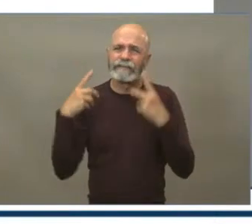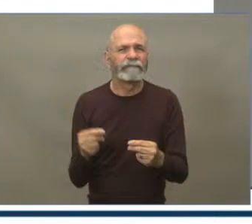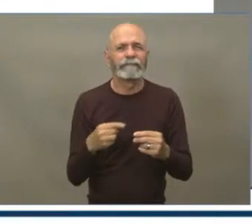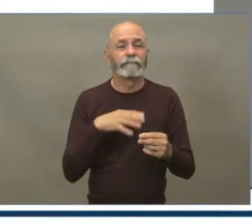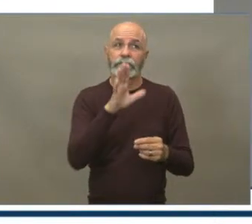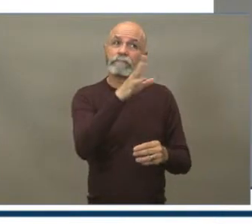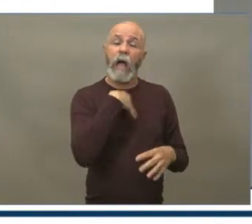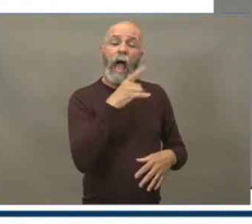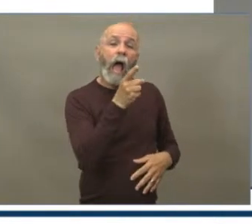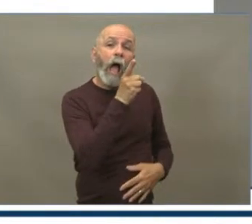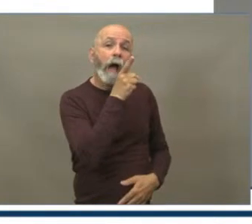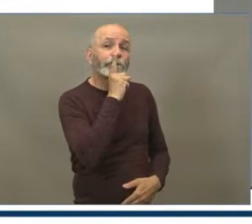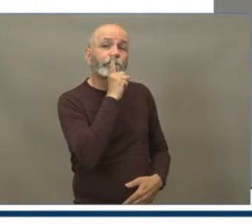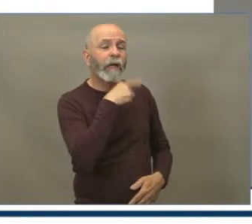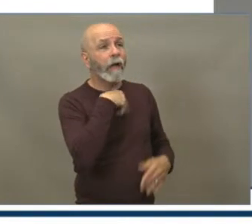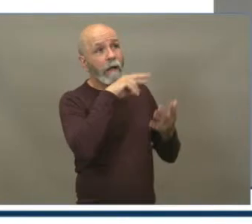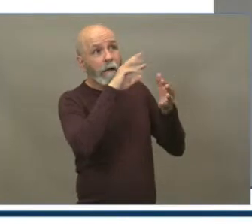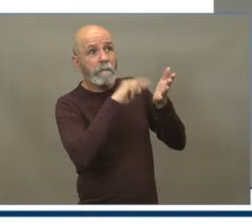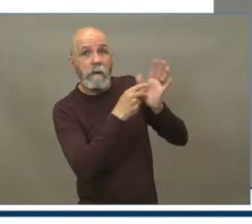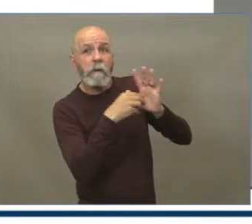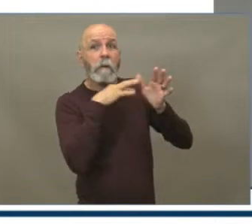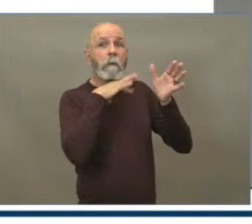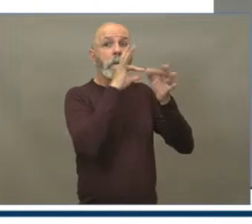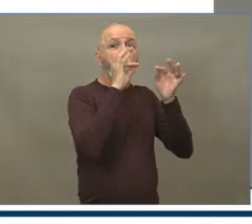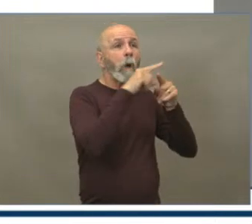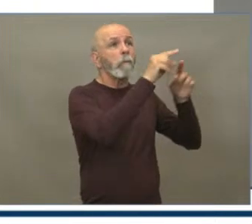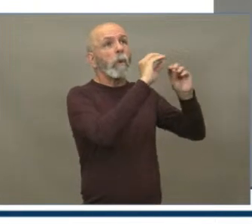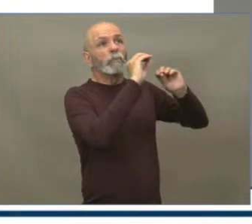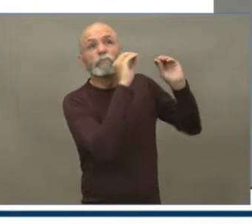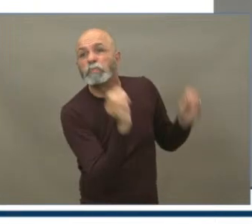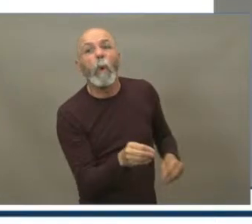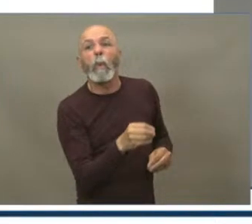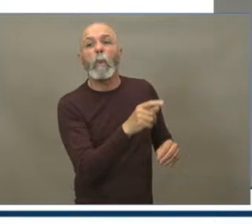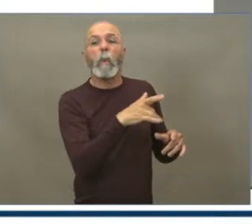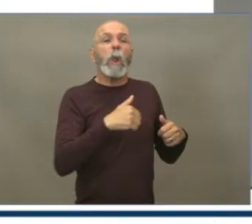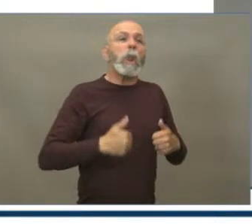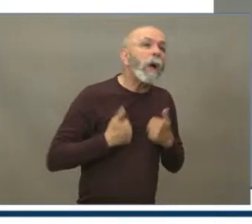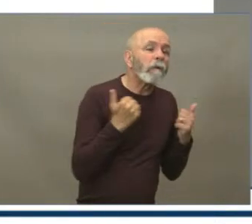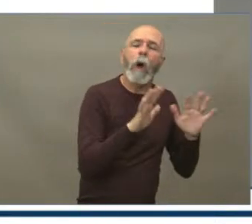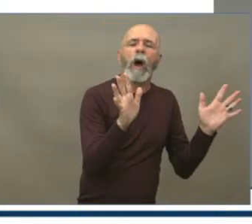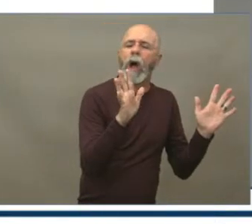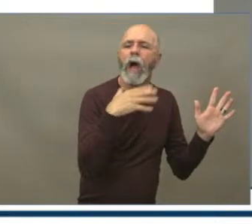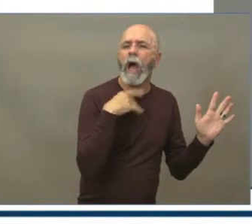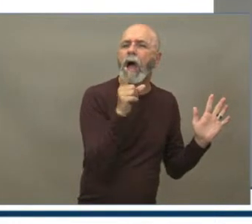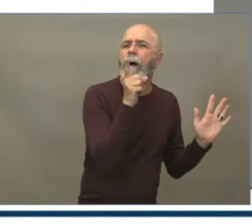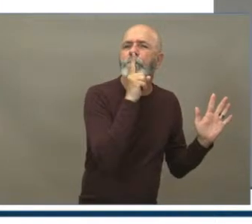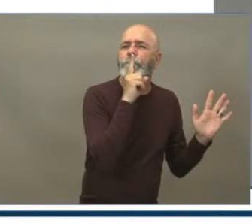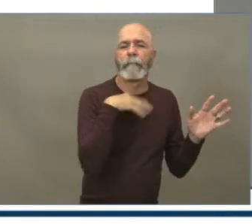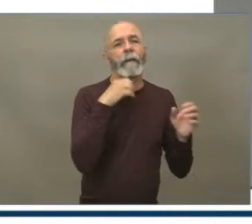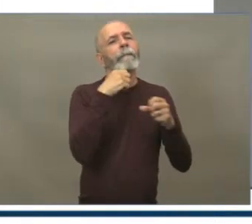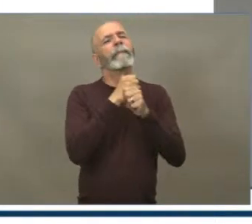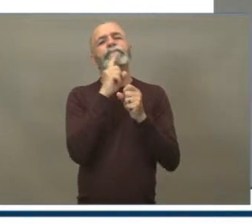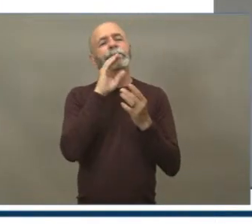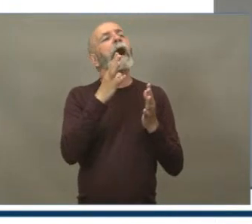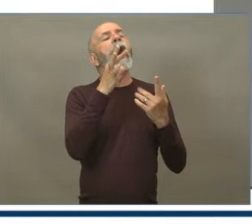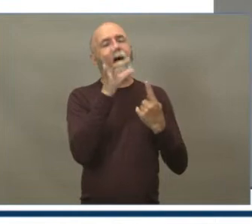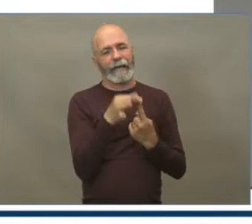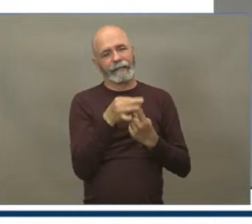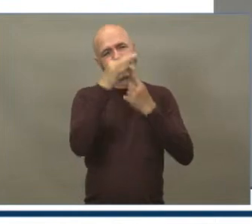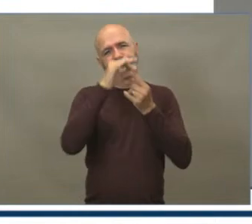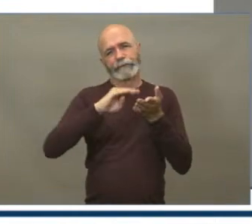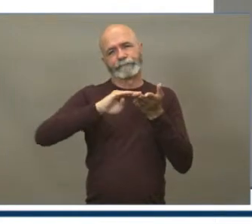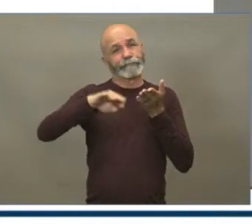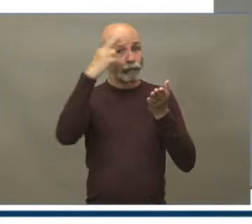live. So we will now use our compassionate exceptions process to consider cases that have extraordinary